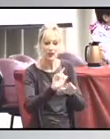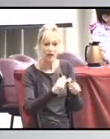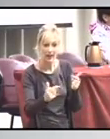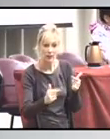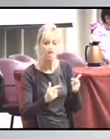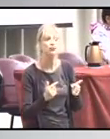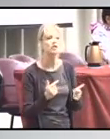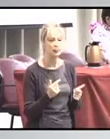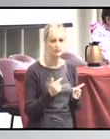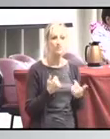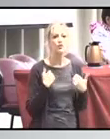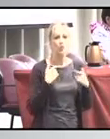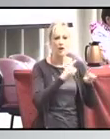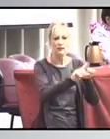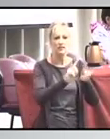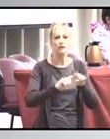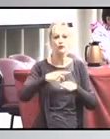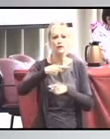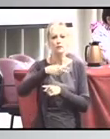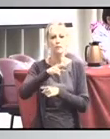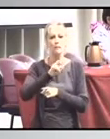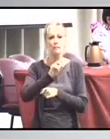have to deal with when you're doing forms.